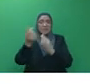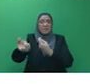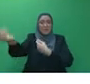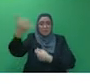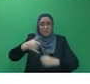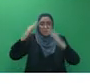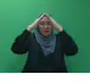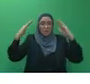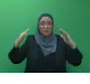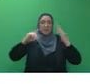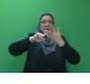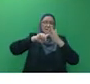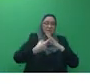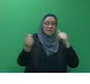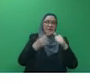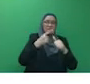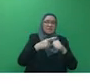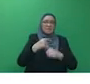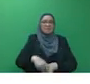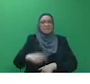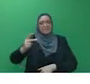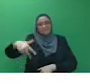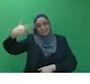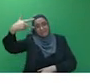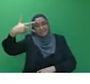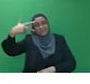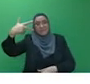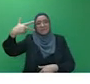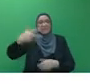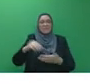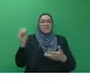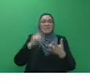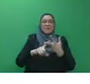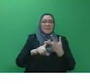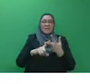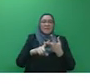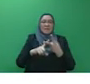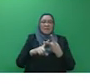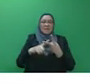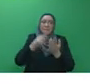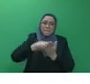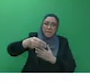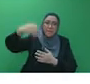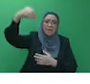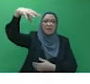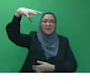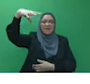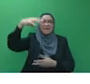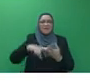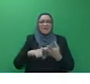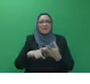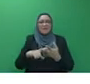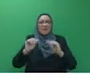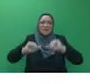i started off with the camera phone and then you know i bought one little light to help me with the light then i upgraded to a ring light